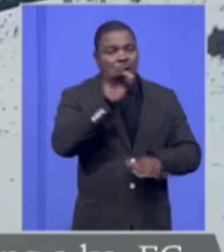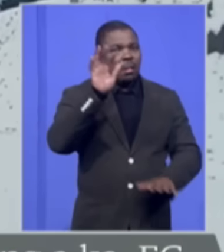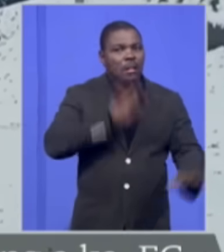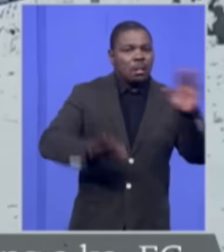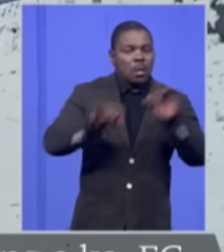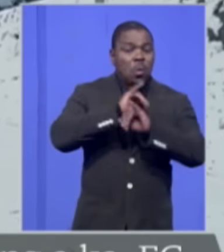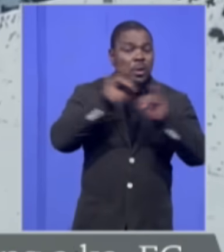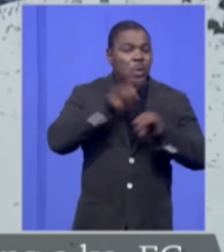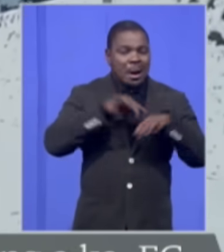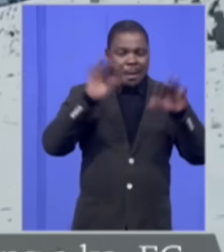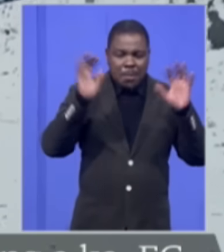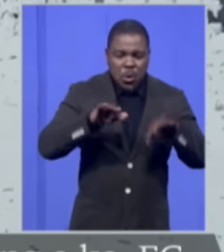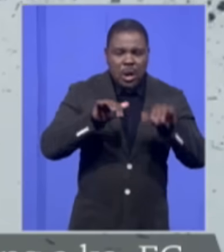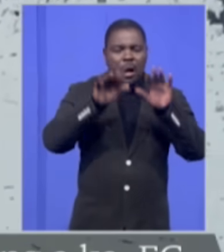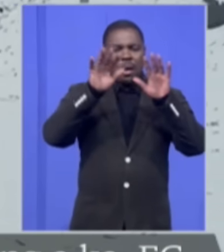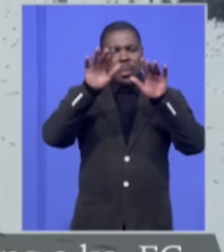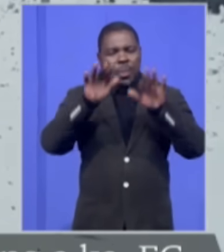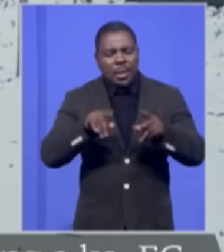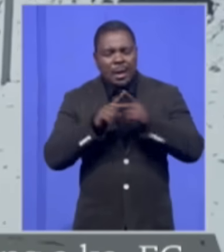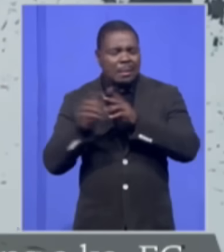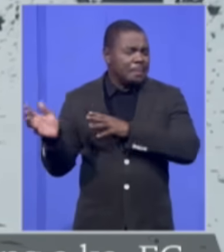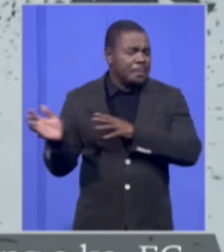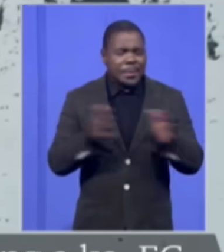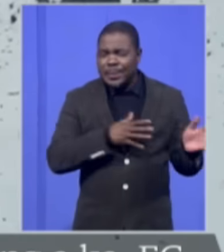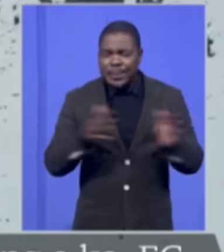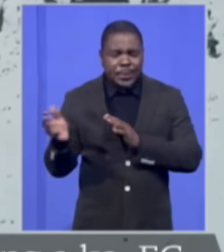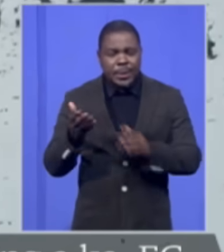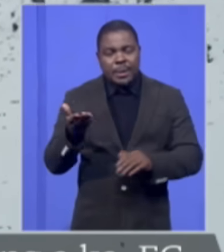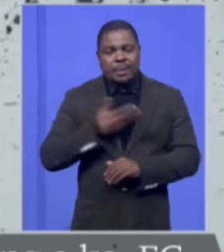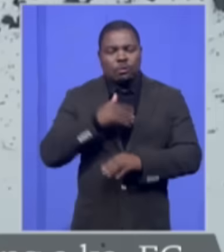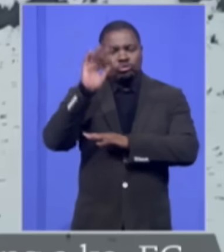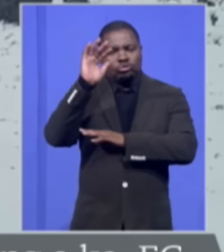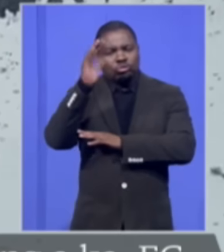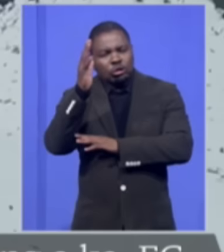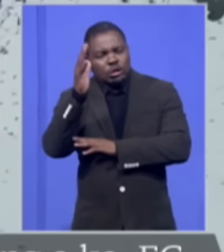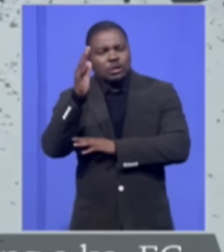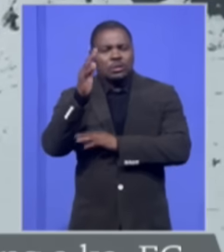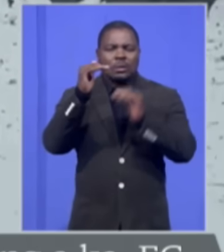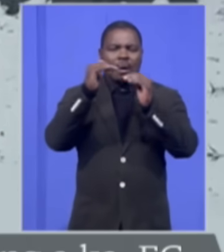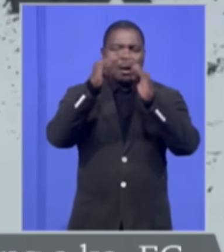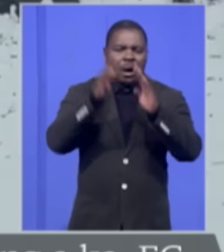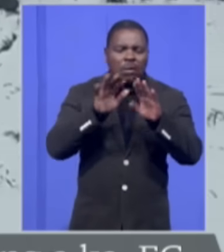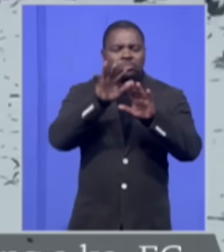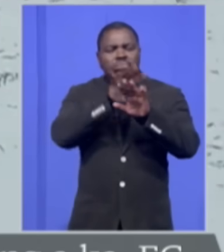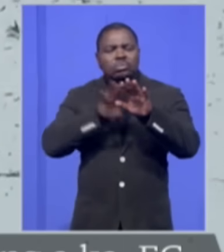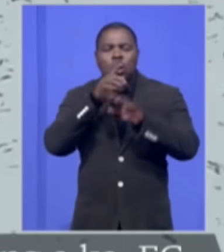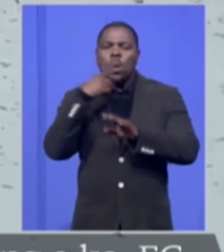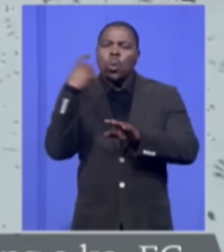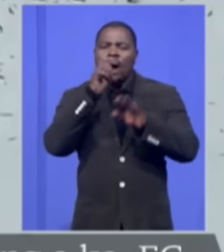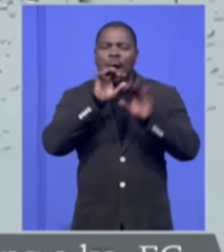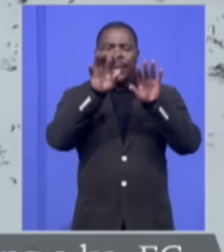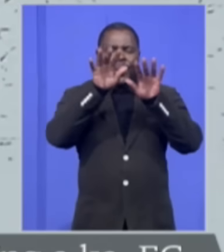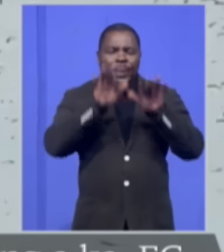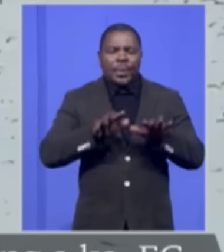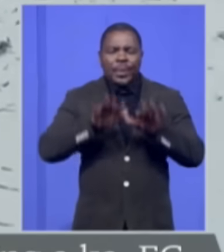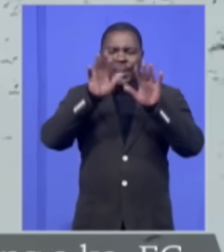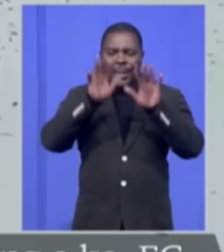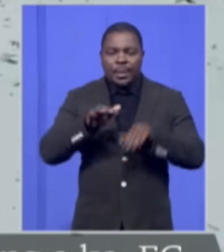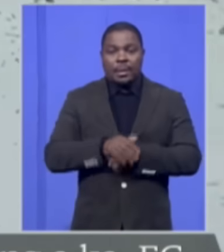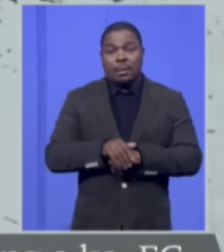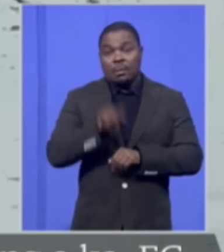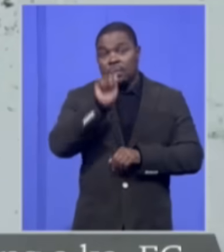šoro ke pula, lehlwa le diphefo tše maatla, mehlare le dintlo di apešitšwe ke lehlwa. Batho ba